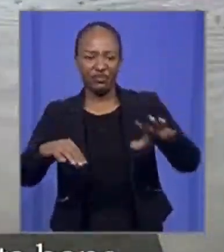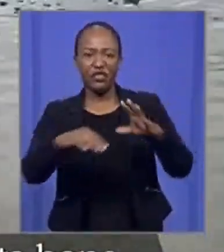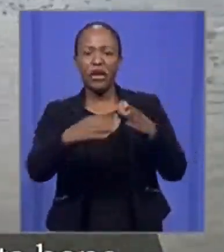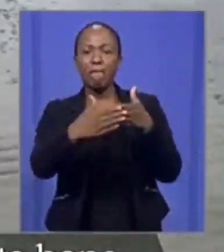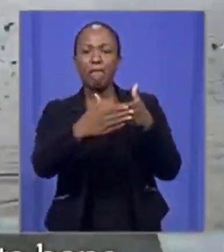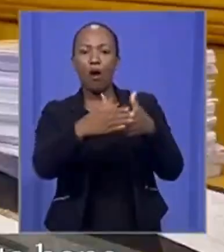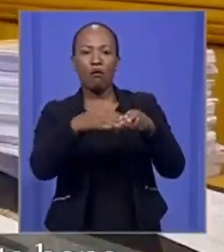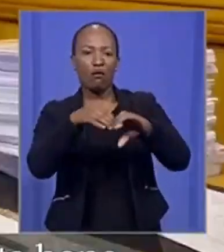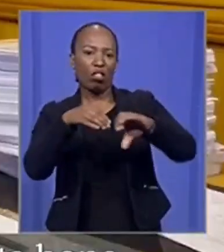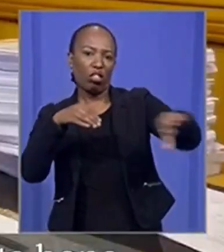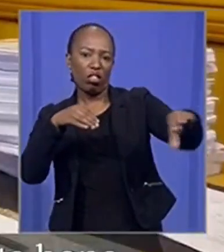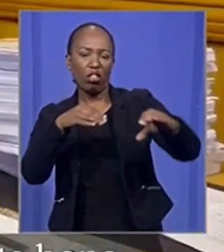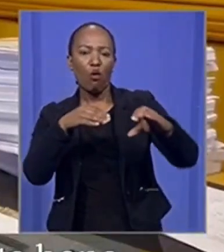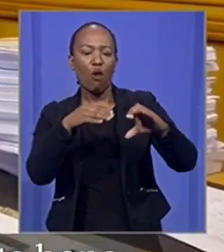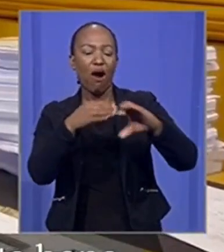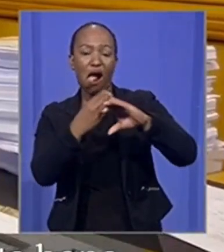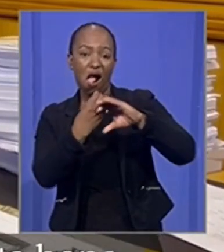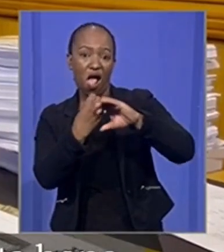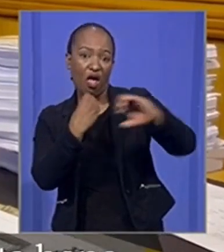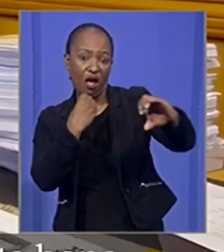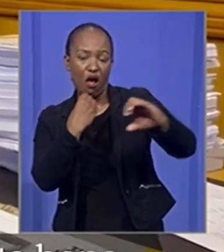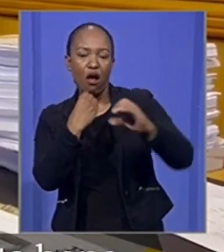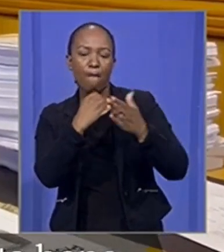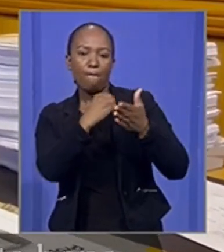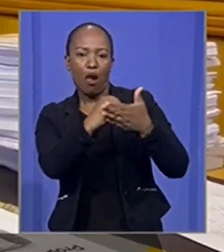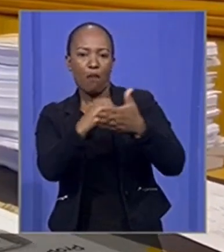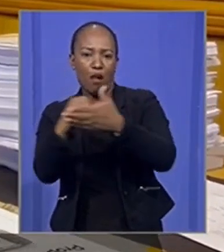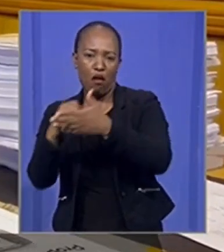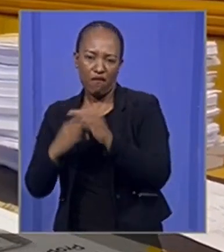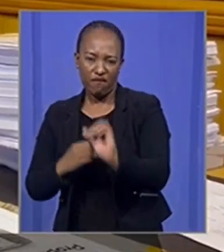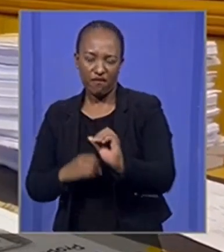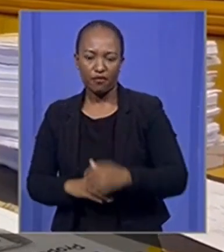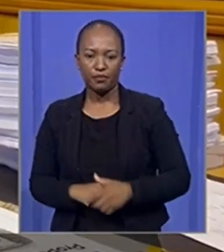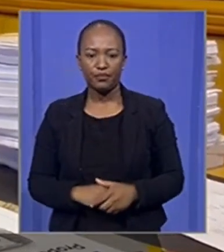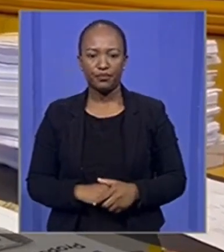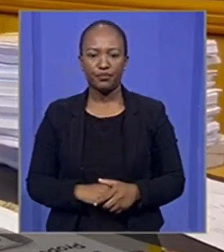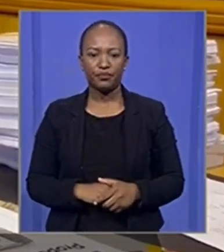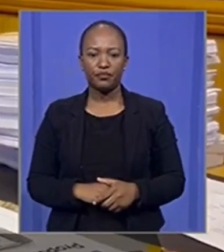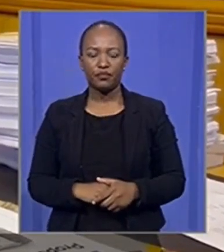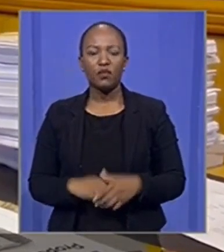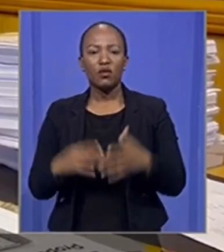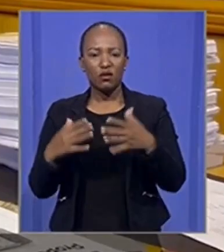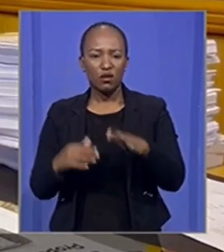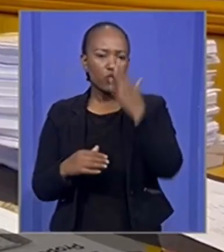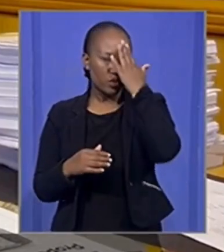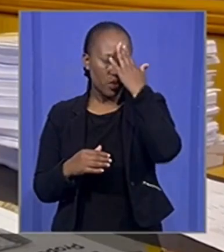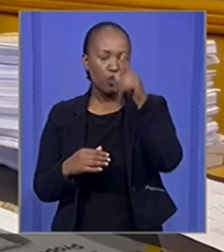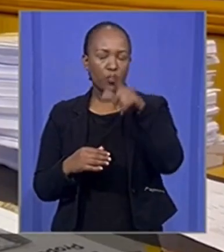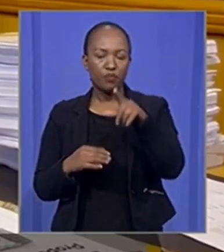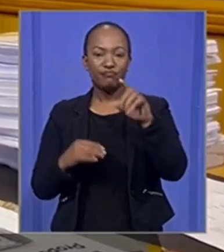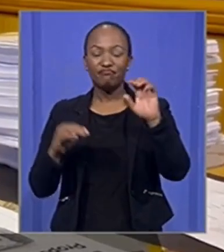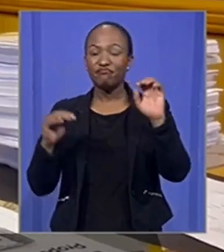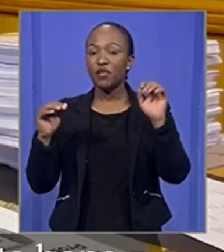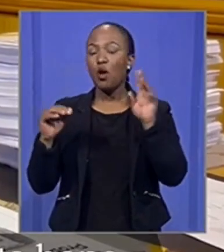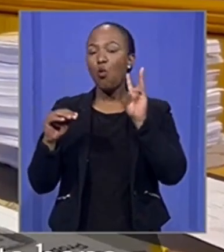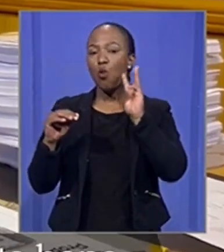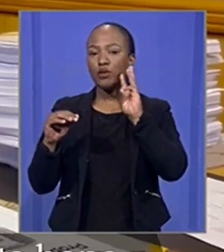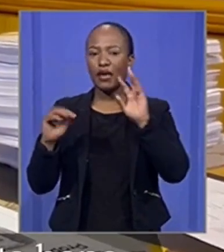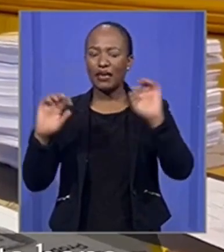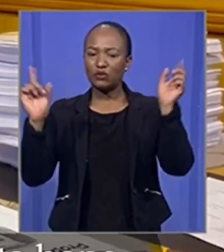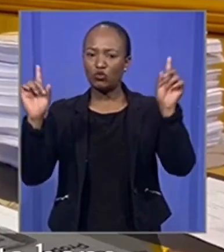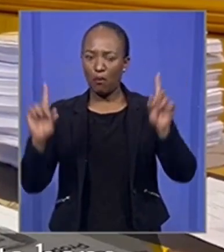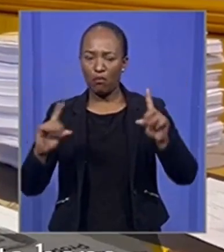sepetša metsi re tseba botse ka mathata a di-blockage tša di-storm water le ditsela ka kua wateng ya rena